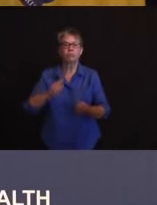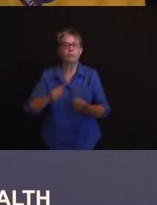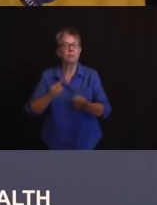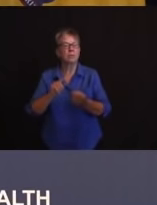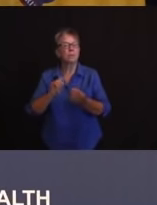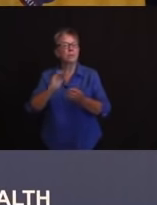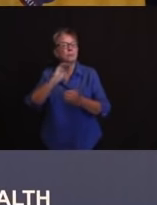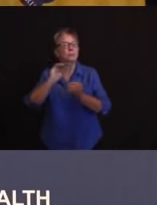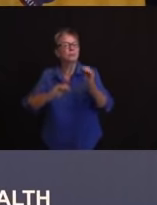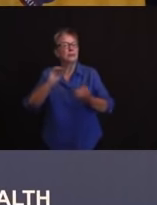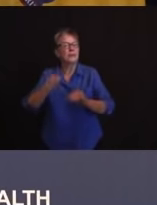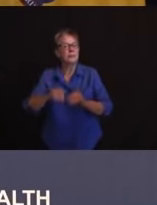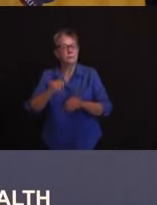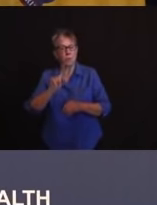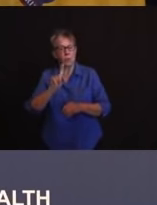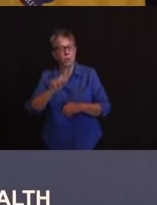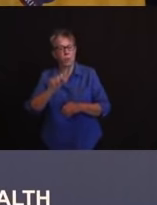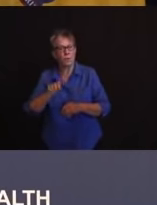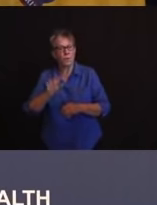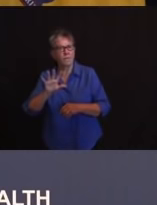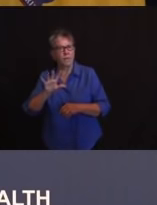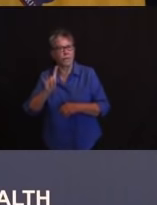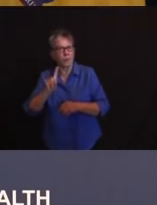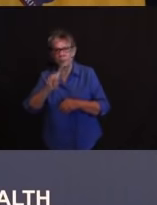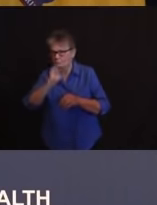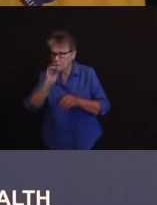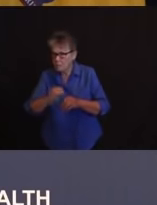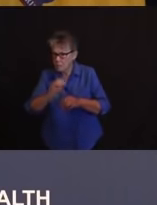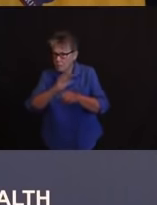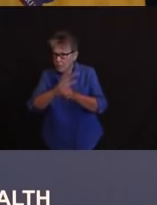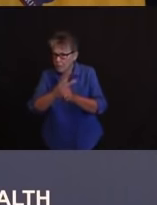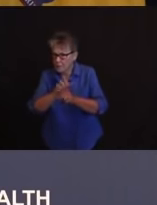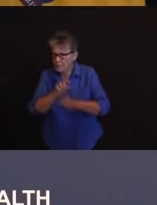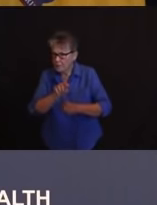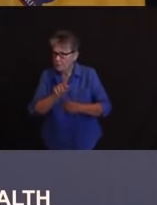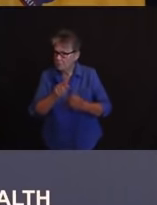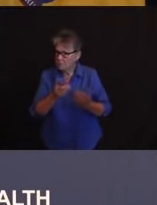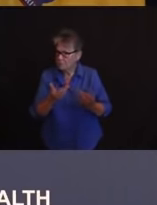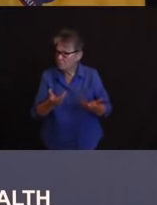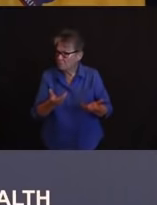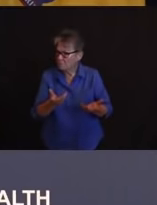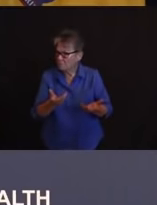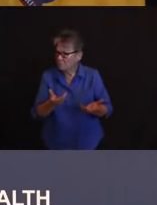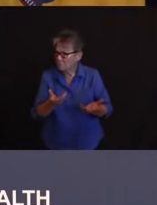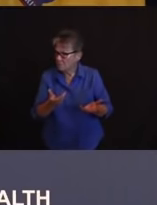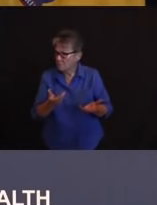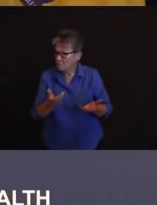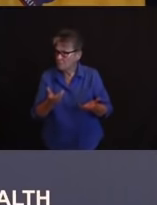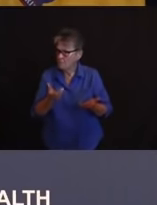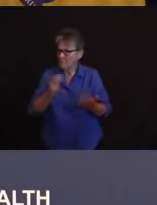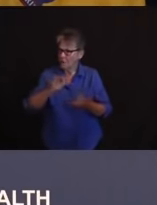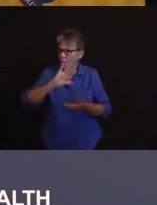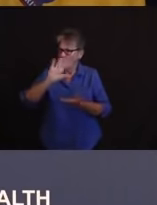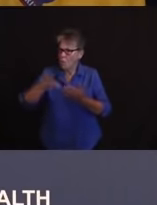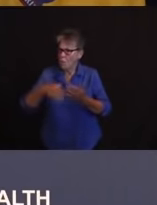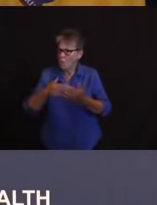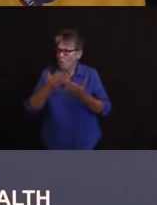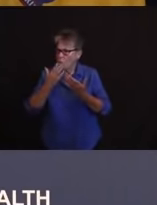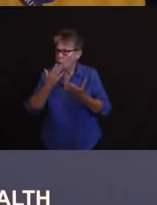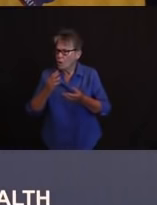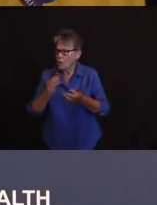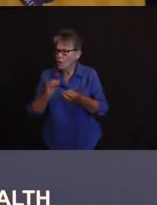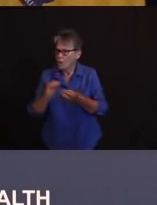for indoor dining? Will the decision be based on what's happening in other states, including